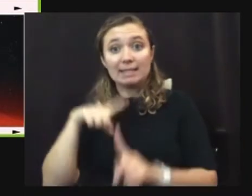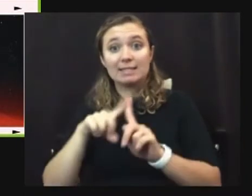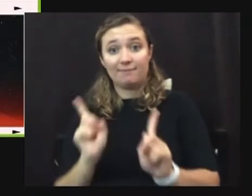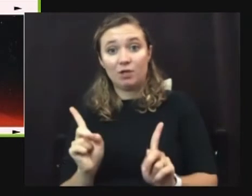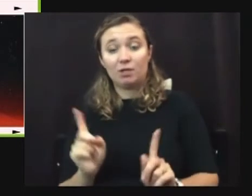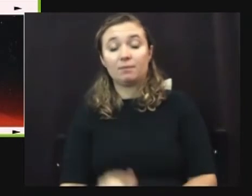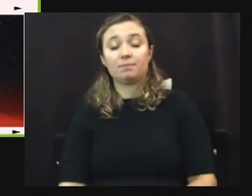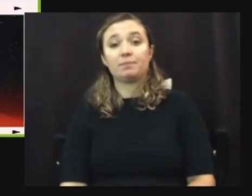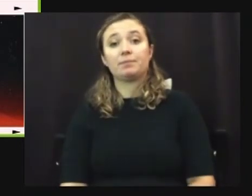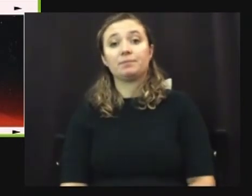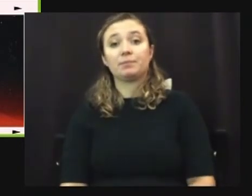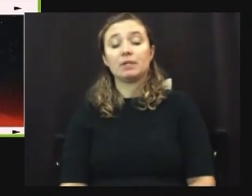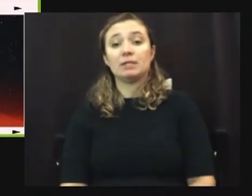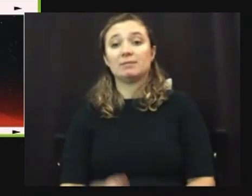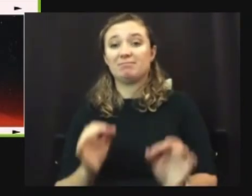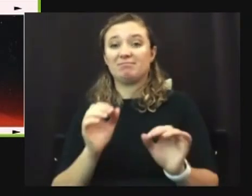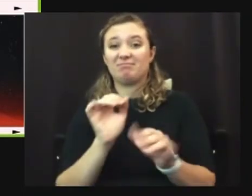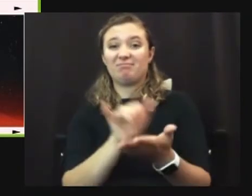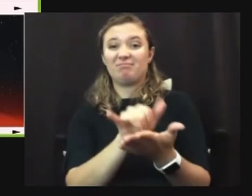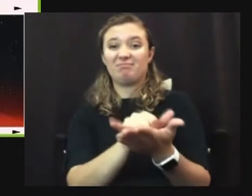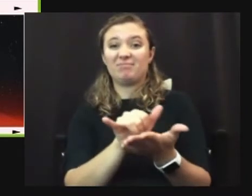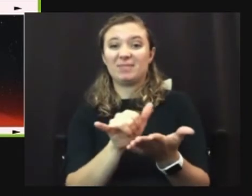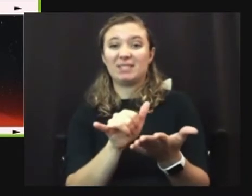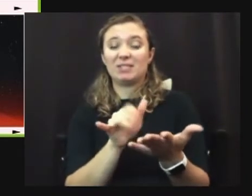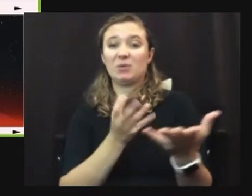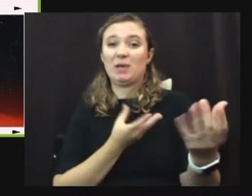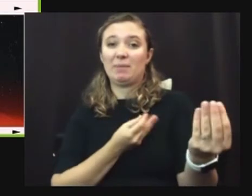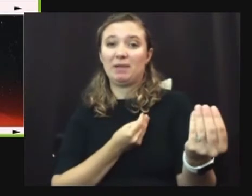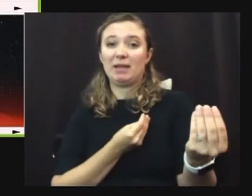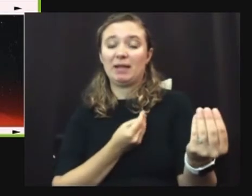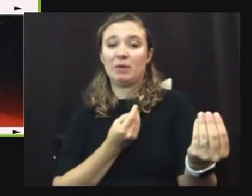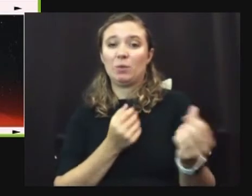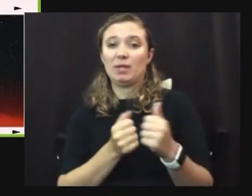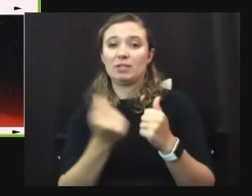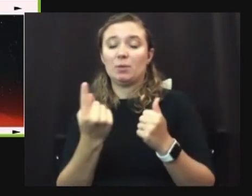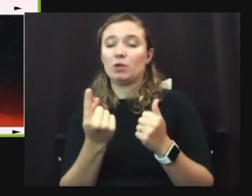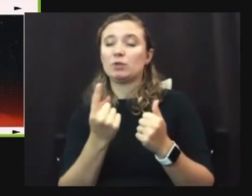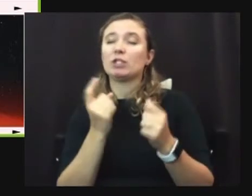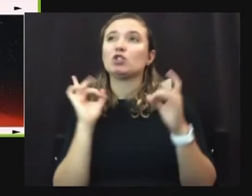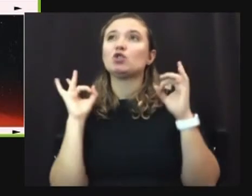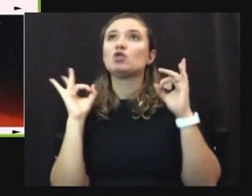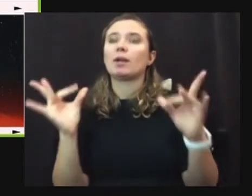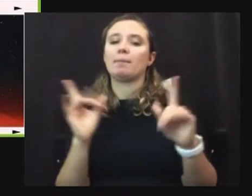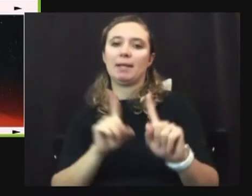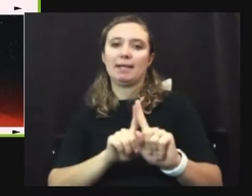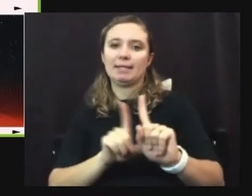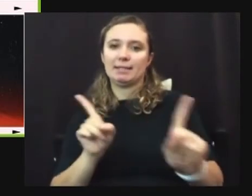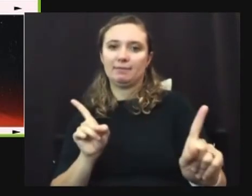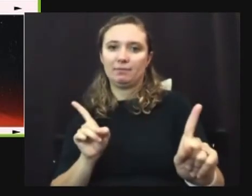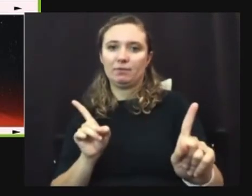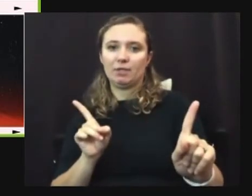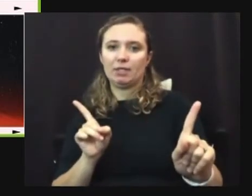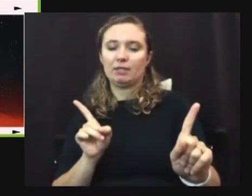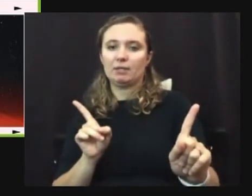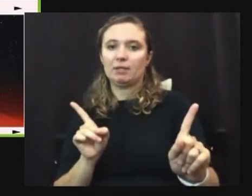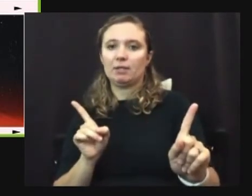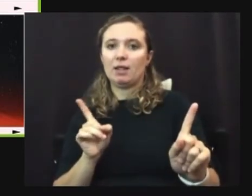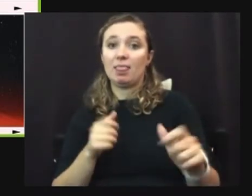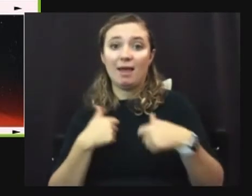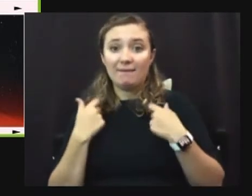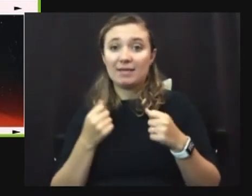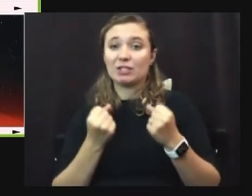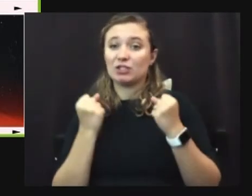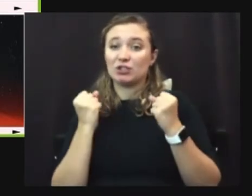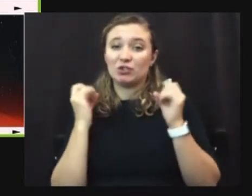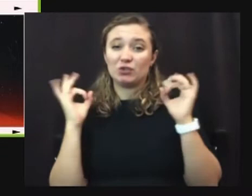empathize with someone who's extremely different from you, whose life is extremely different. You